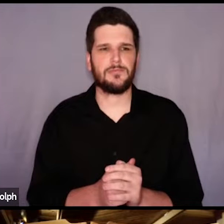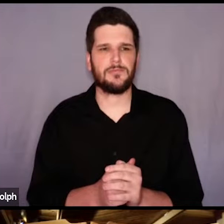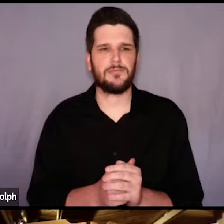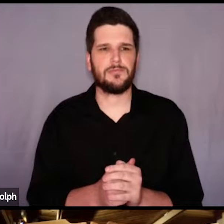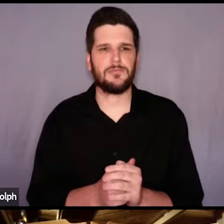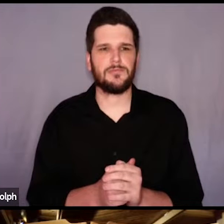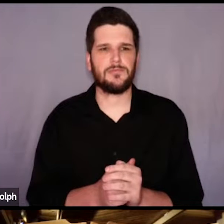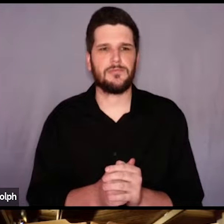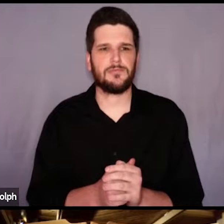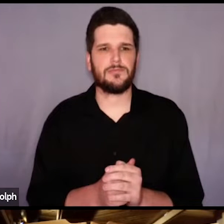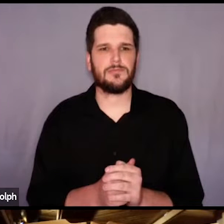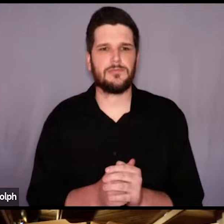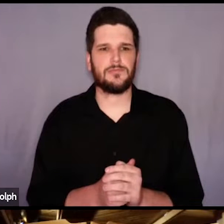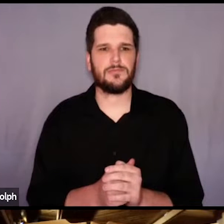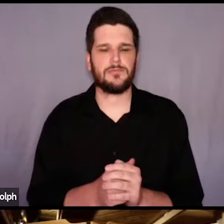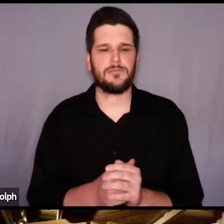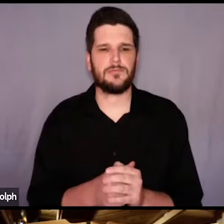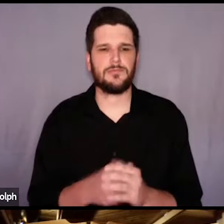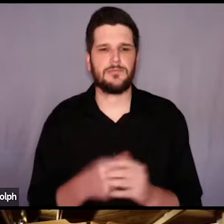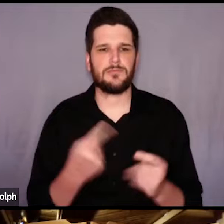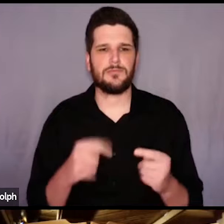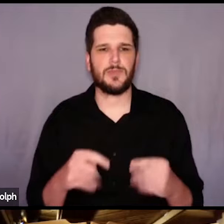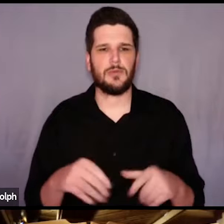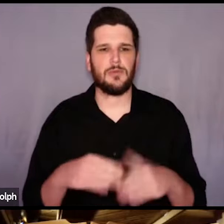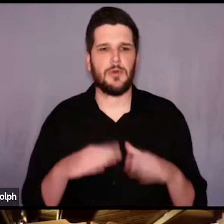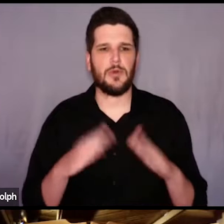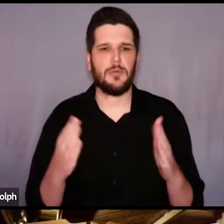Pull it up here.